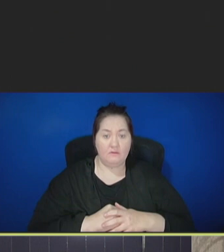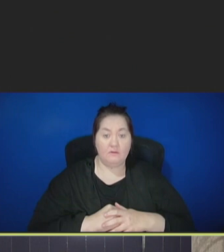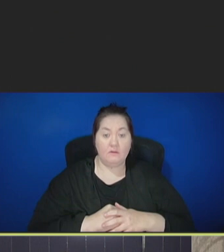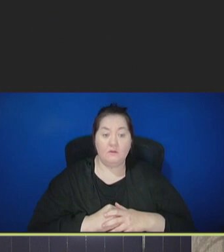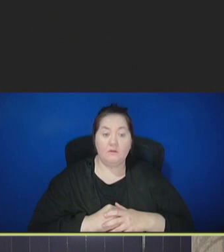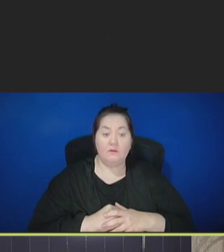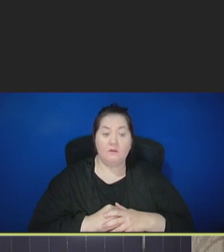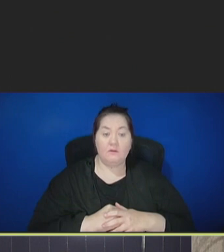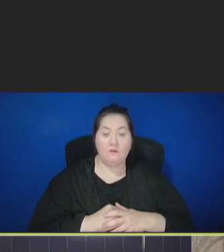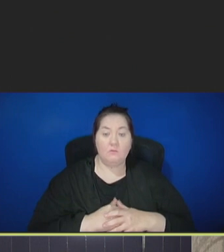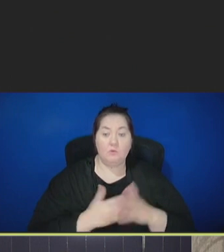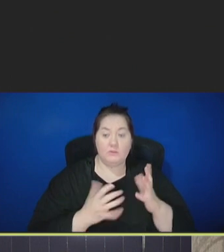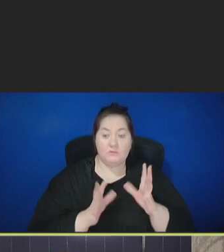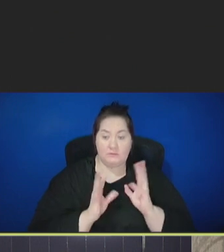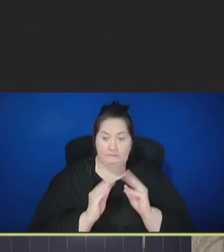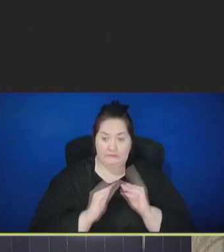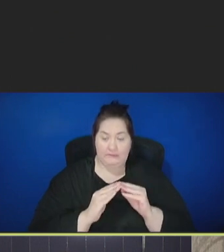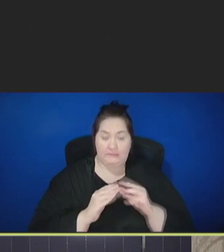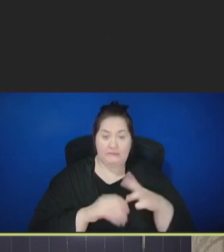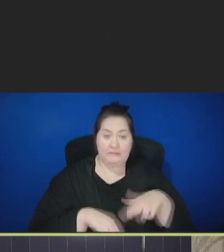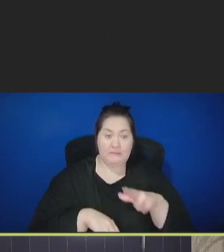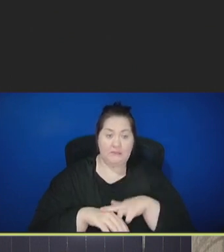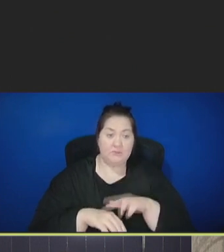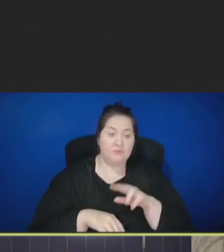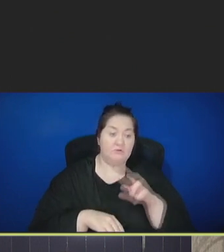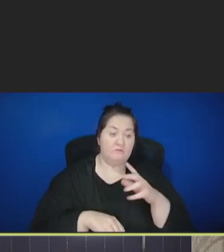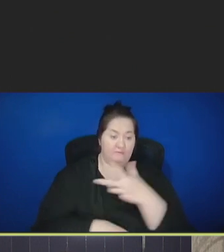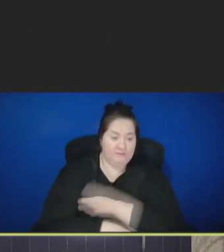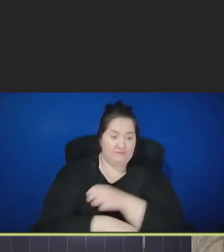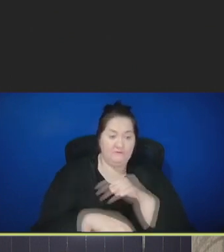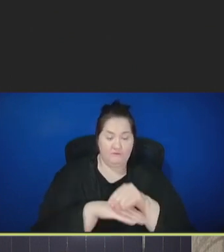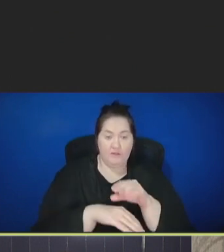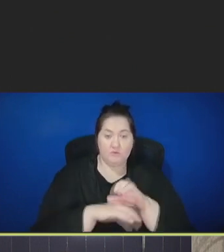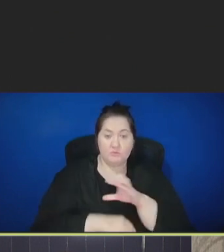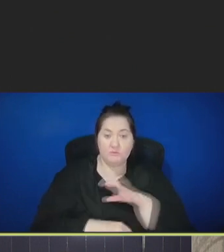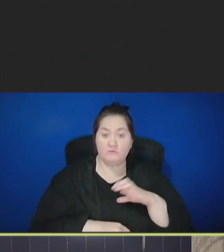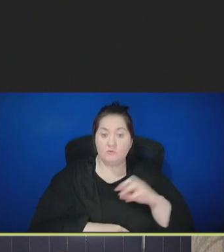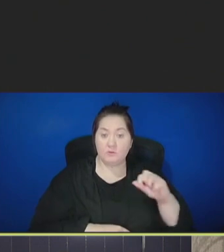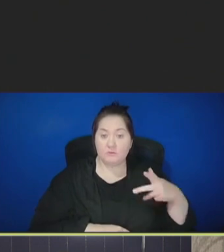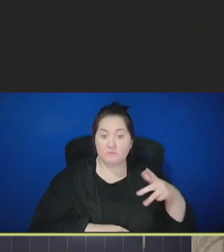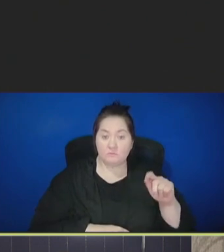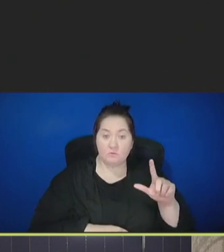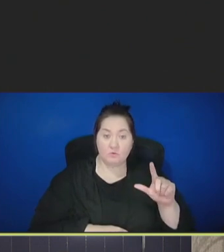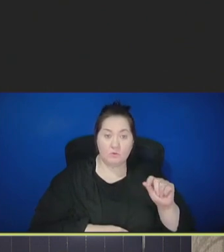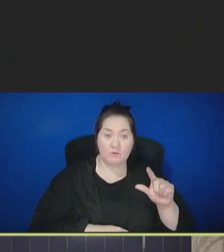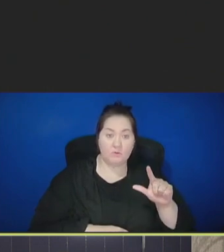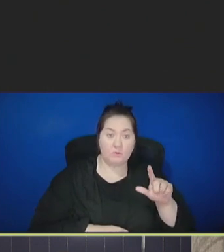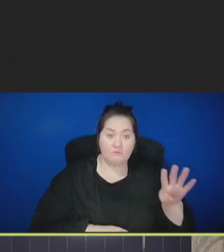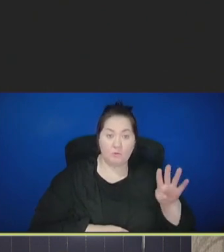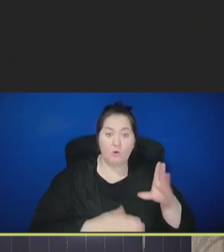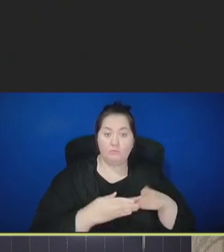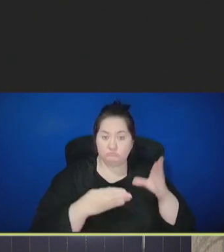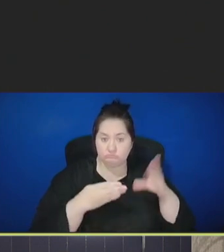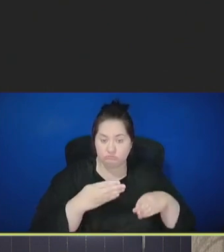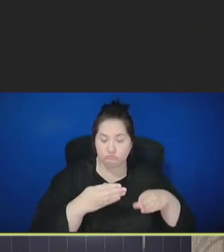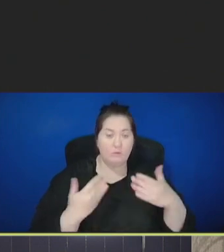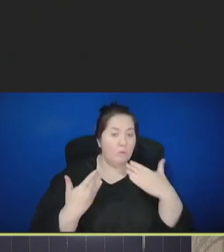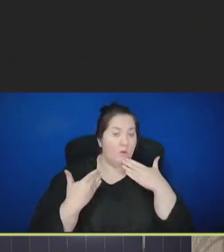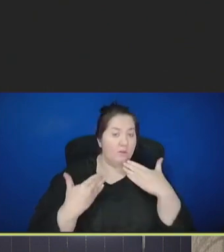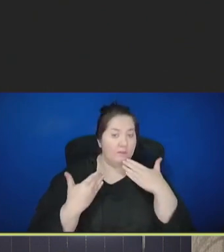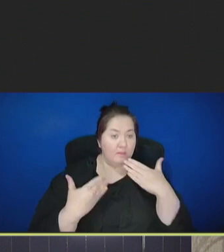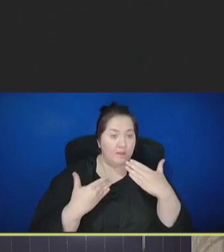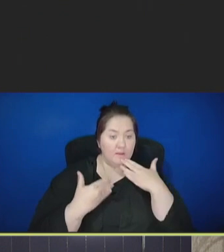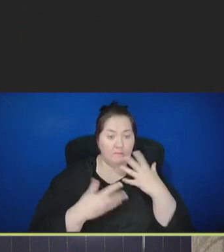brings our meeting of the National Vaccine Advisory Committee for September 2024 to an end. I want to thank